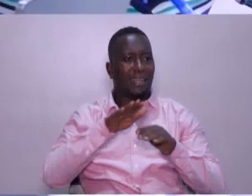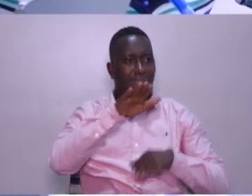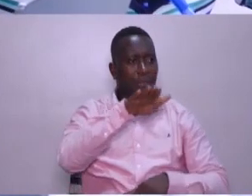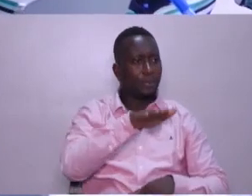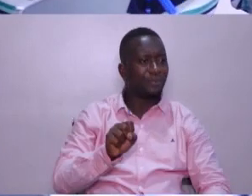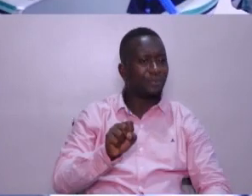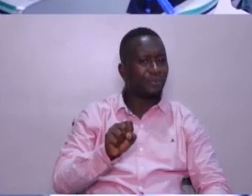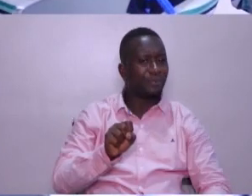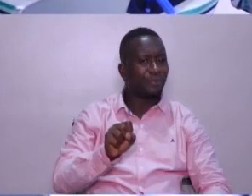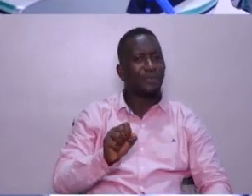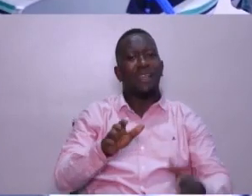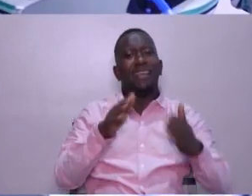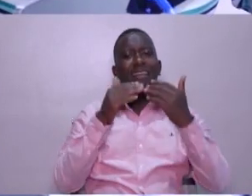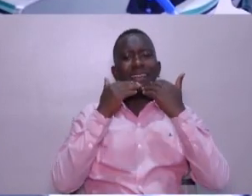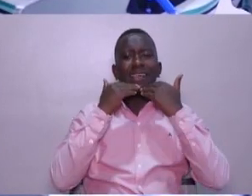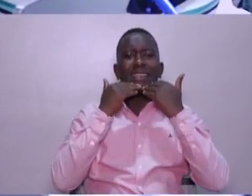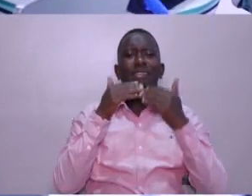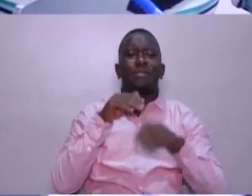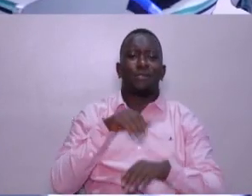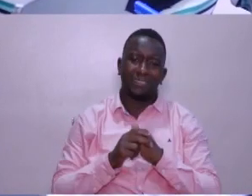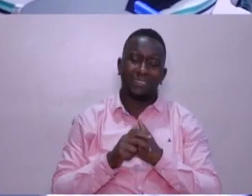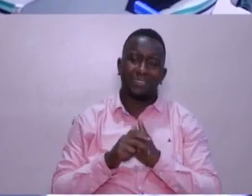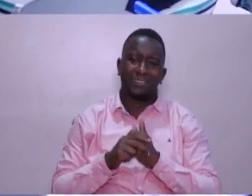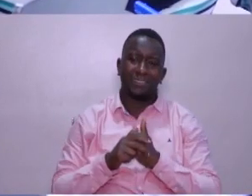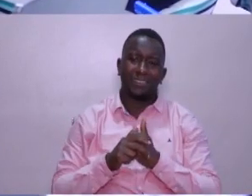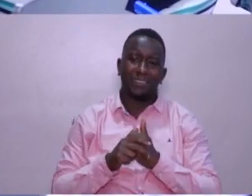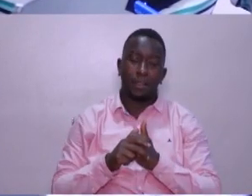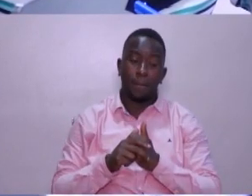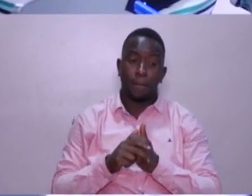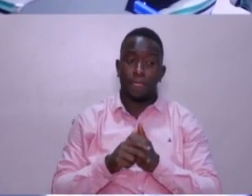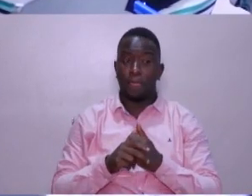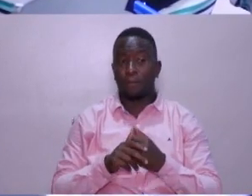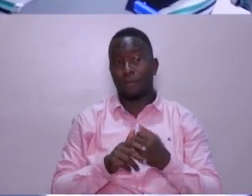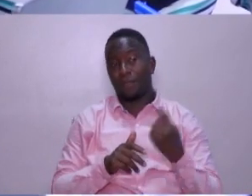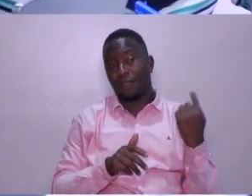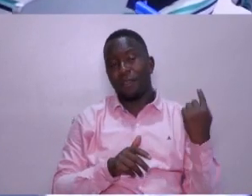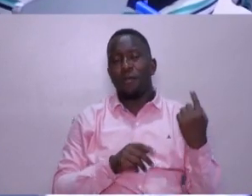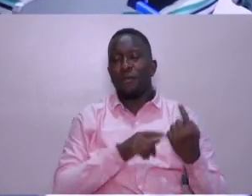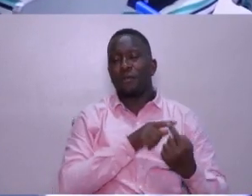steps. Yes, Moses. Thank you very much for what you're going to